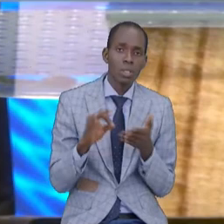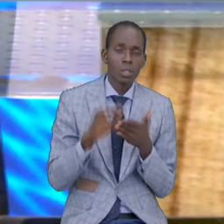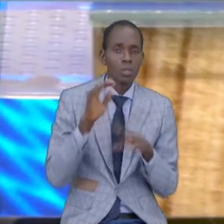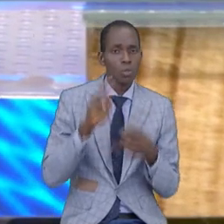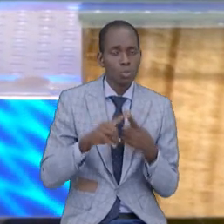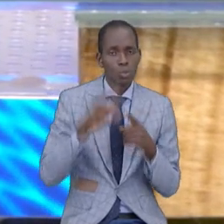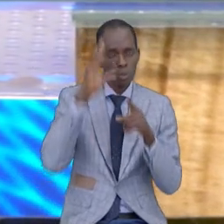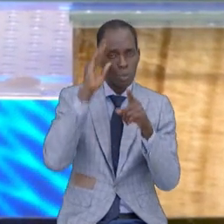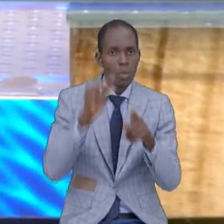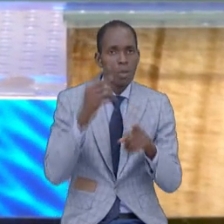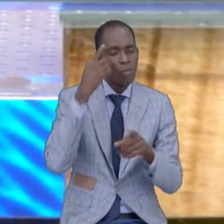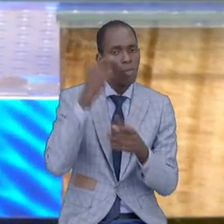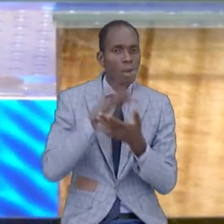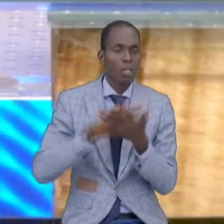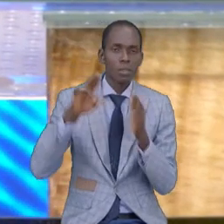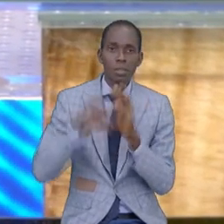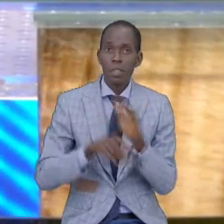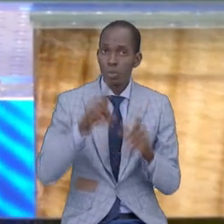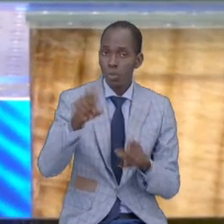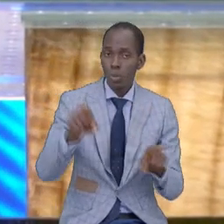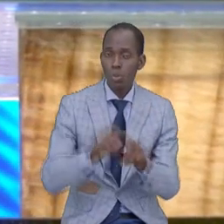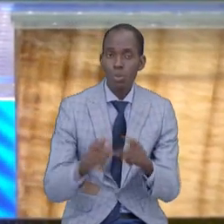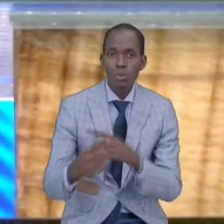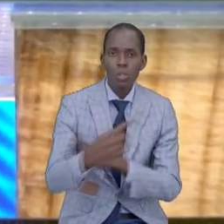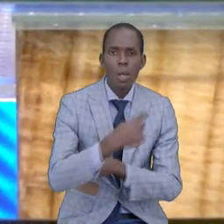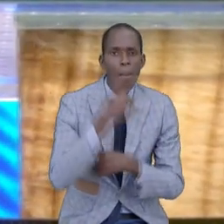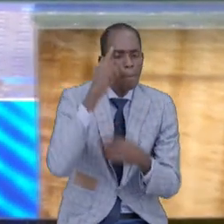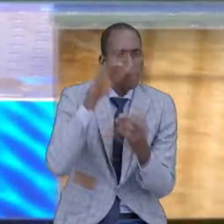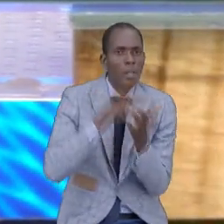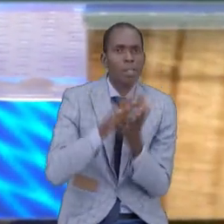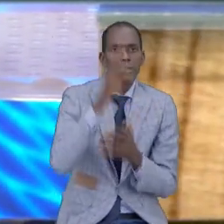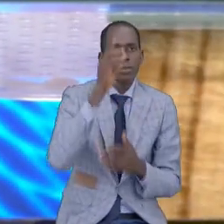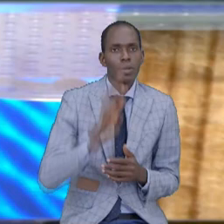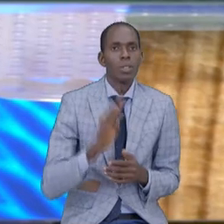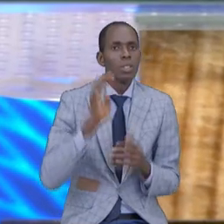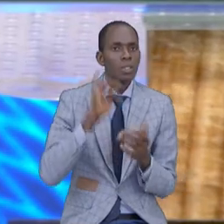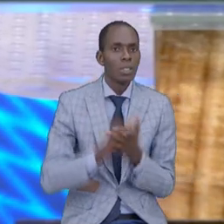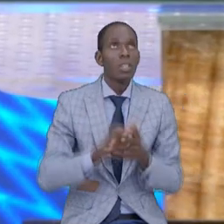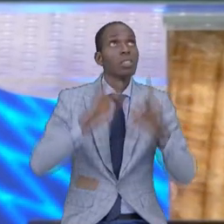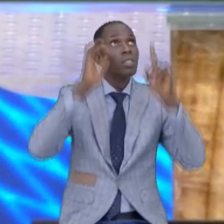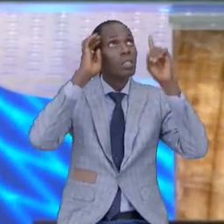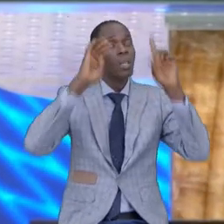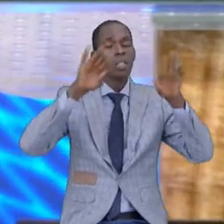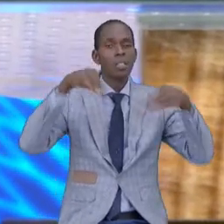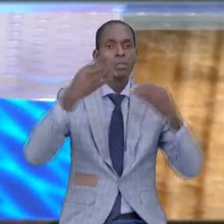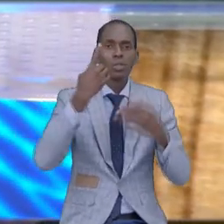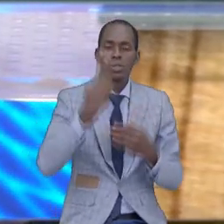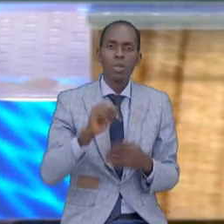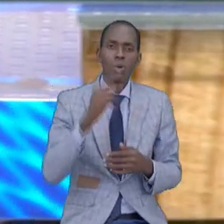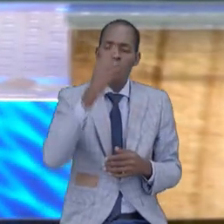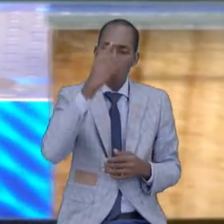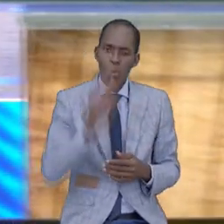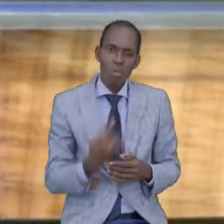you today, you believe God. He has given his only begotten son, and he has pointed